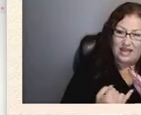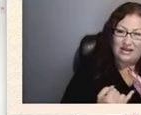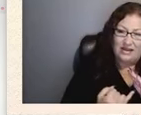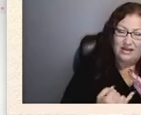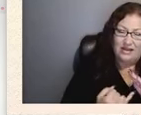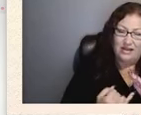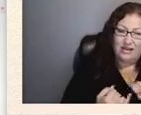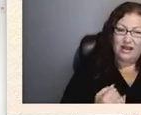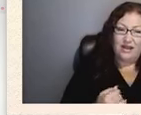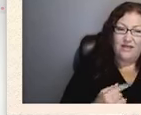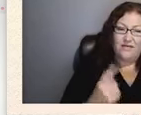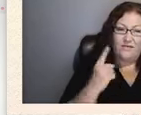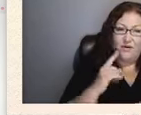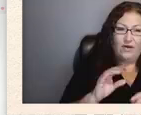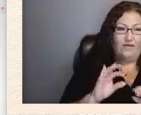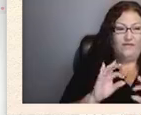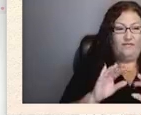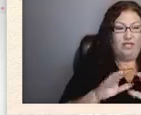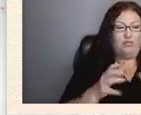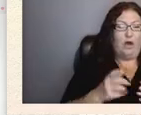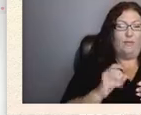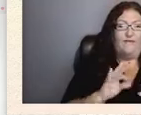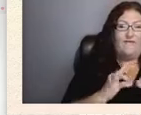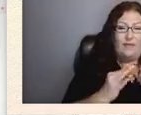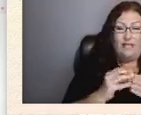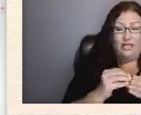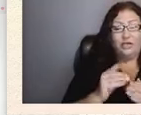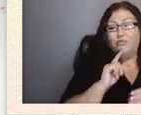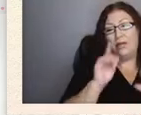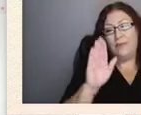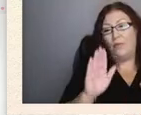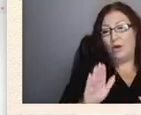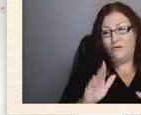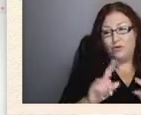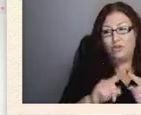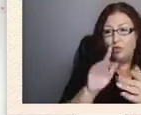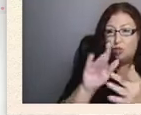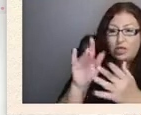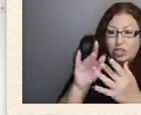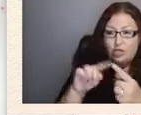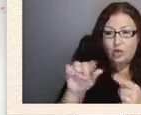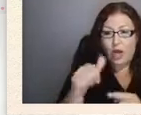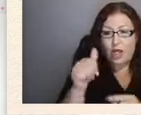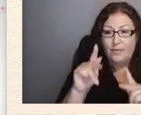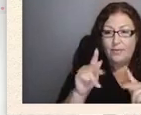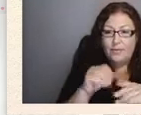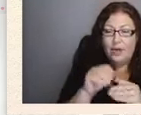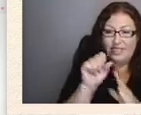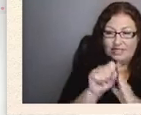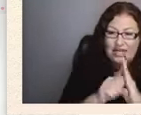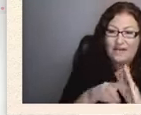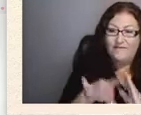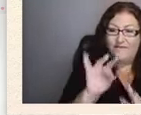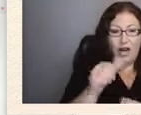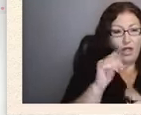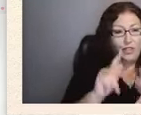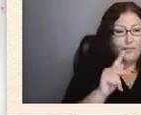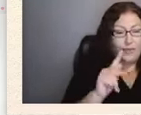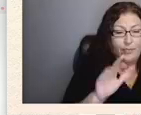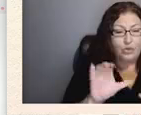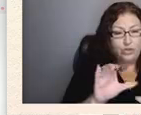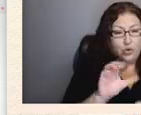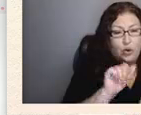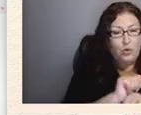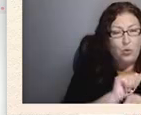family leadership. And it has been so wonderful to reach out to others in the state and find that there are other people who are doing work similar